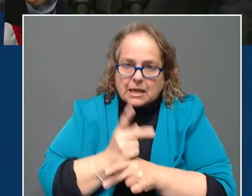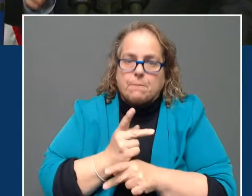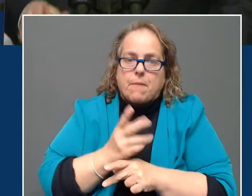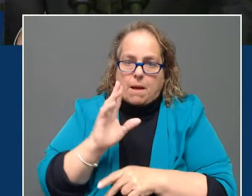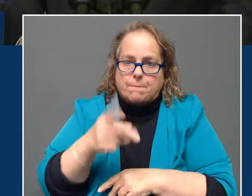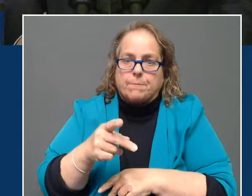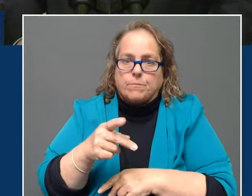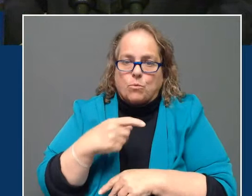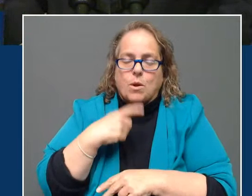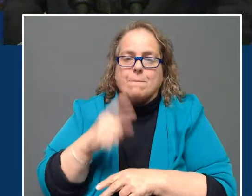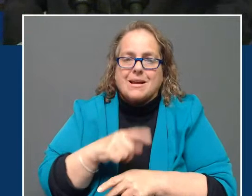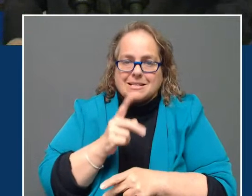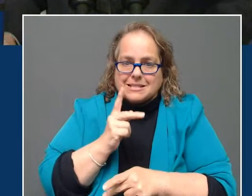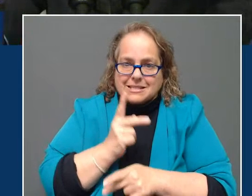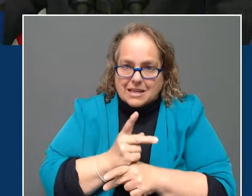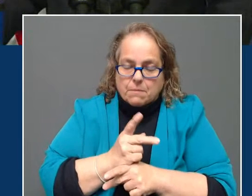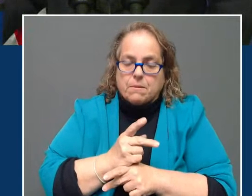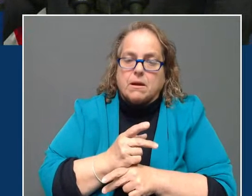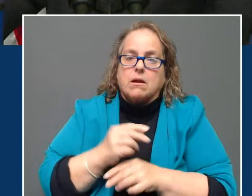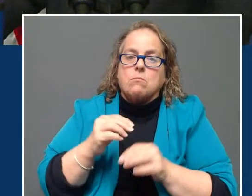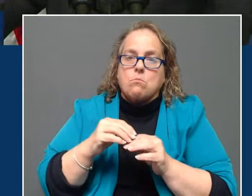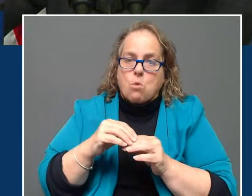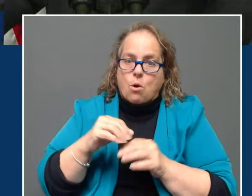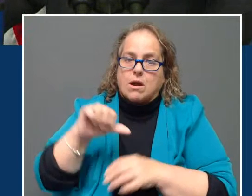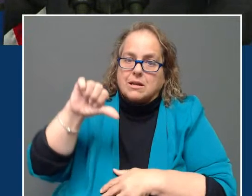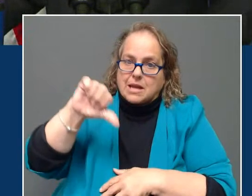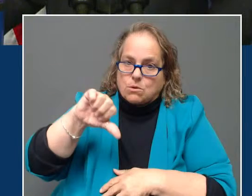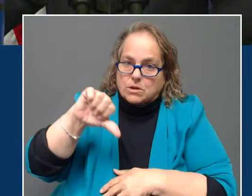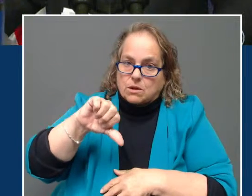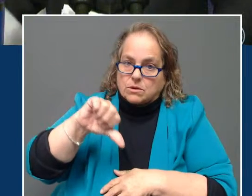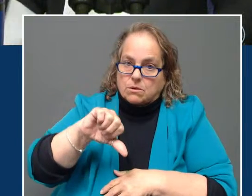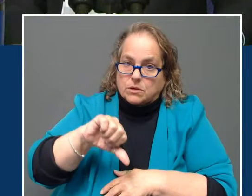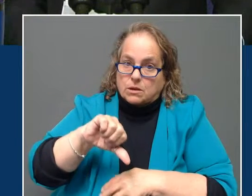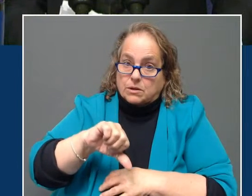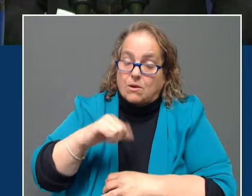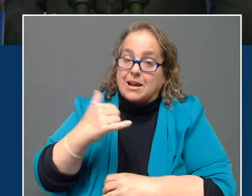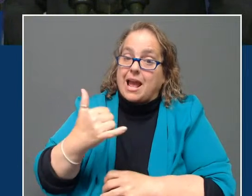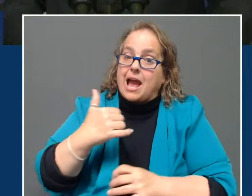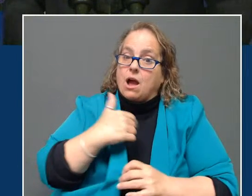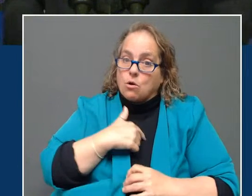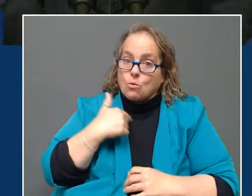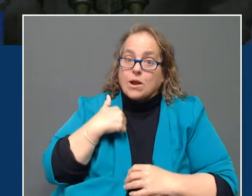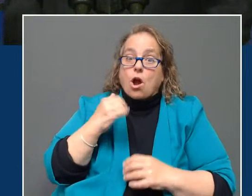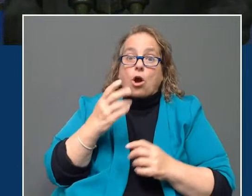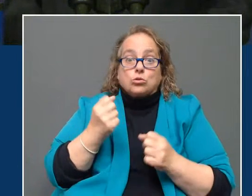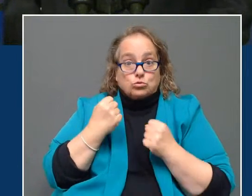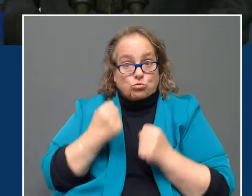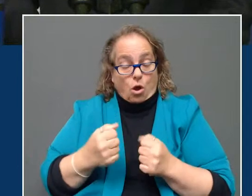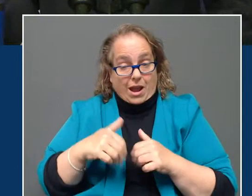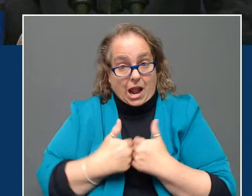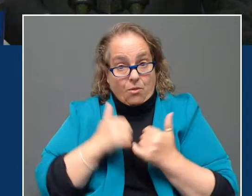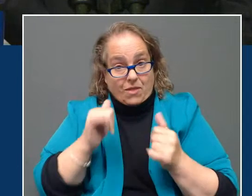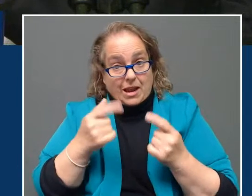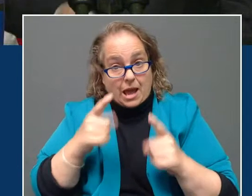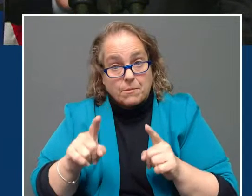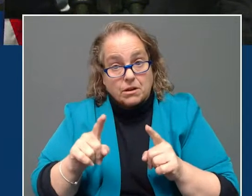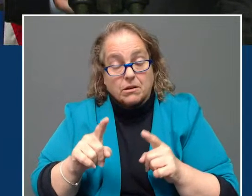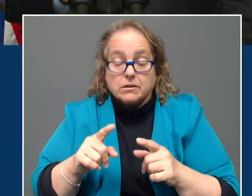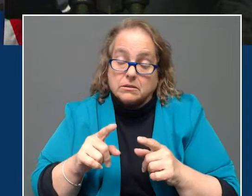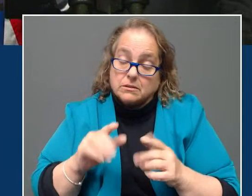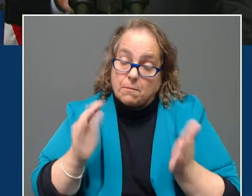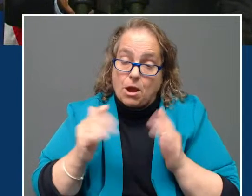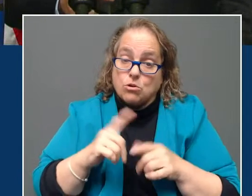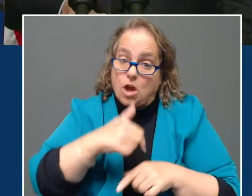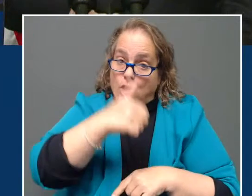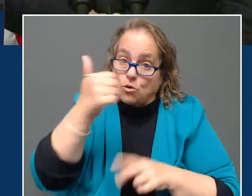this downward trajectory going. Right now, we're a beacon, and how that's happening versus many other places in the United States.